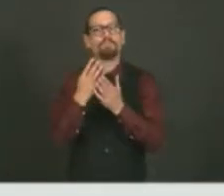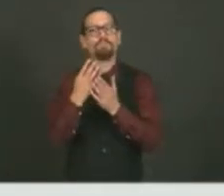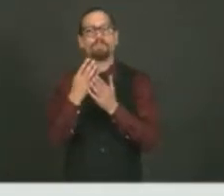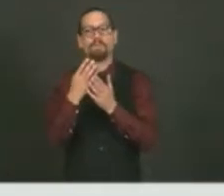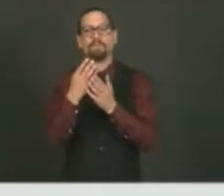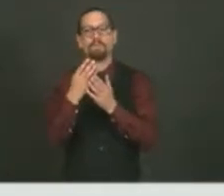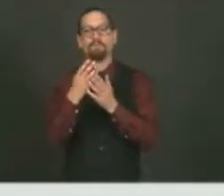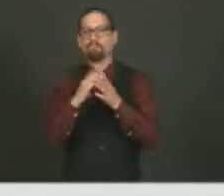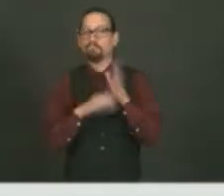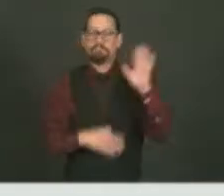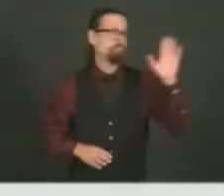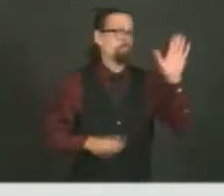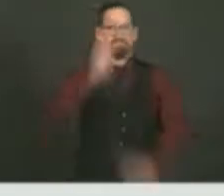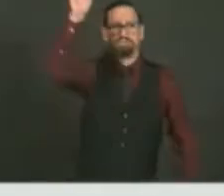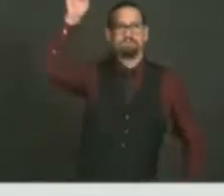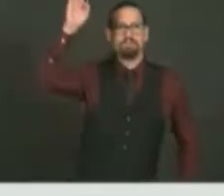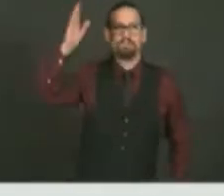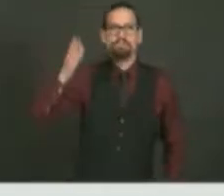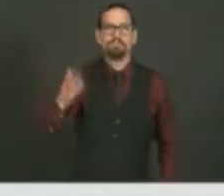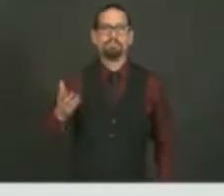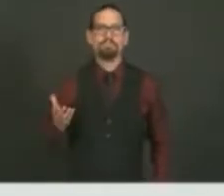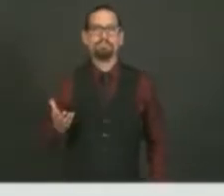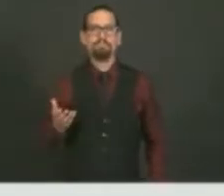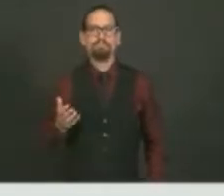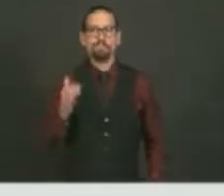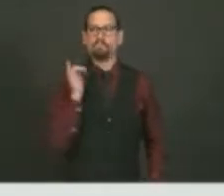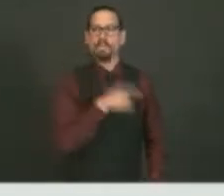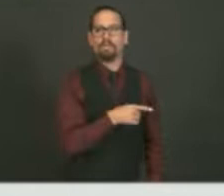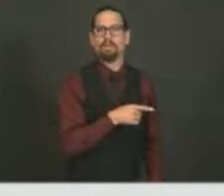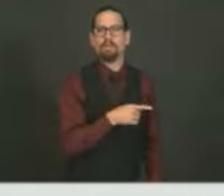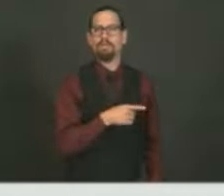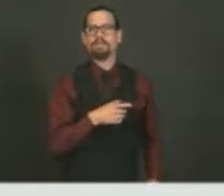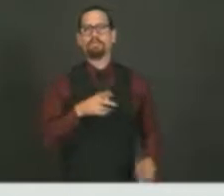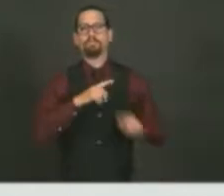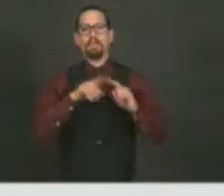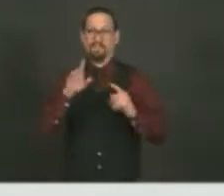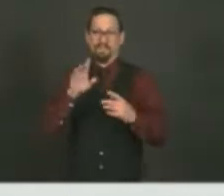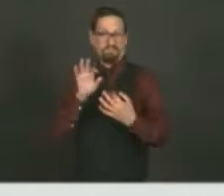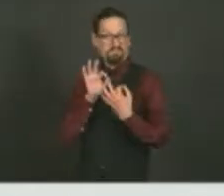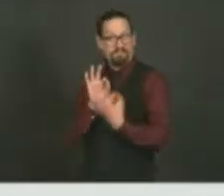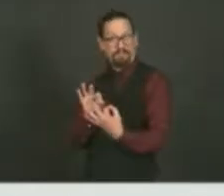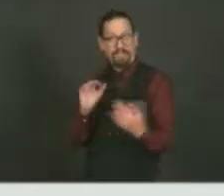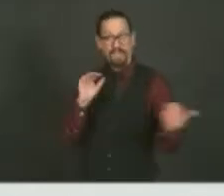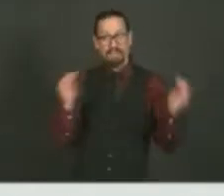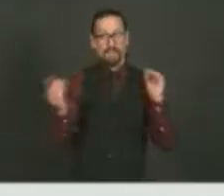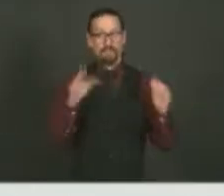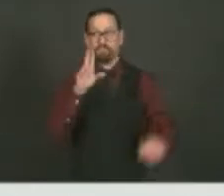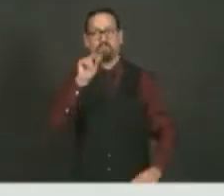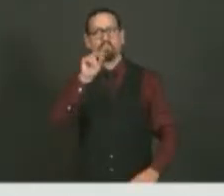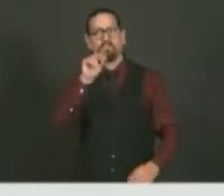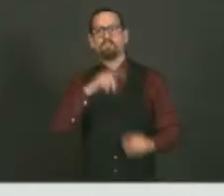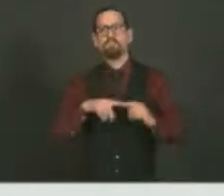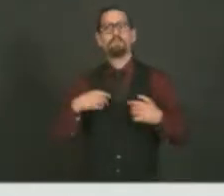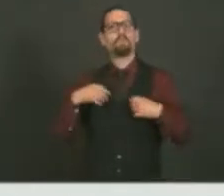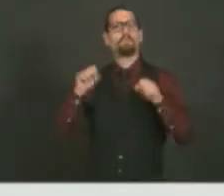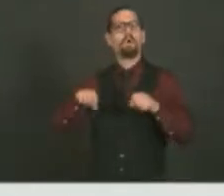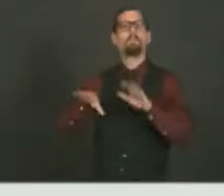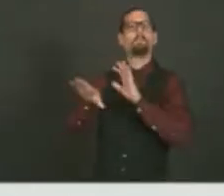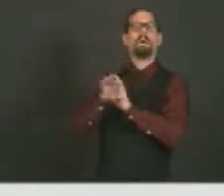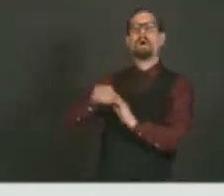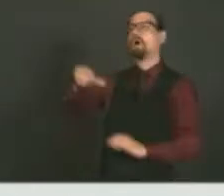trouble. So it's not a perfect analogy, and I probably could have picked many other states, but it's similar